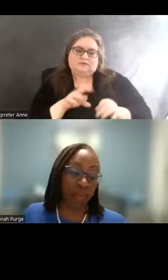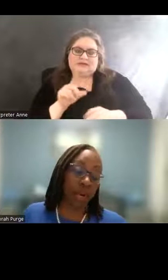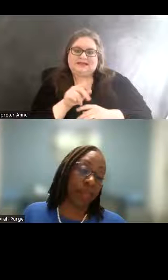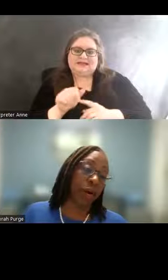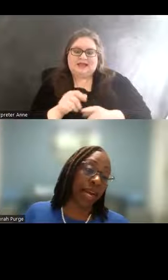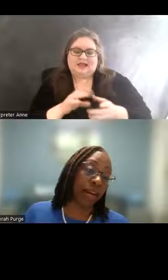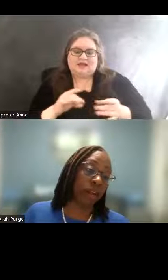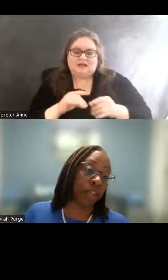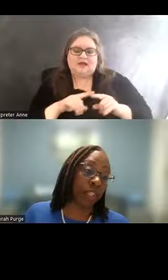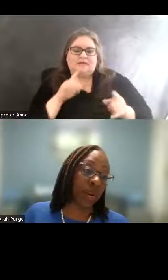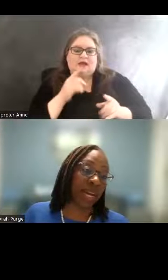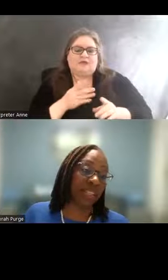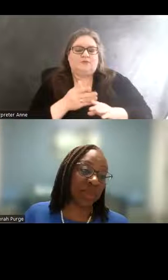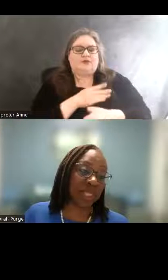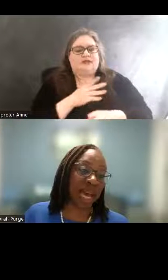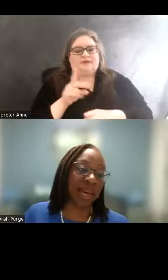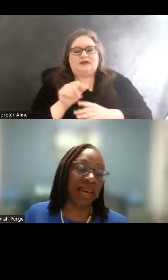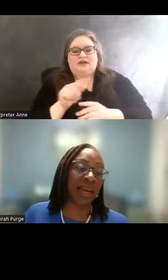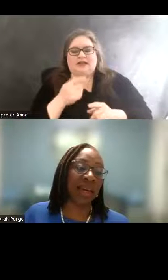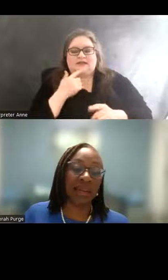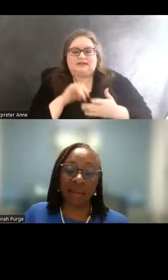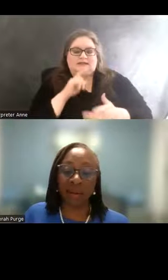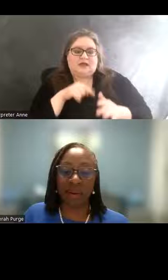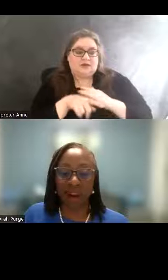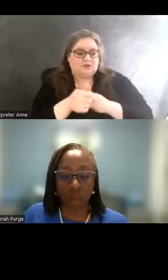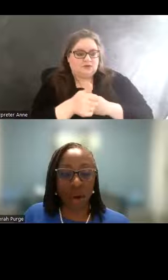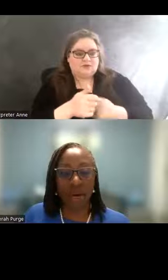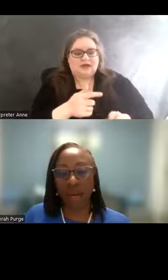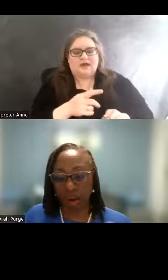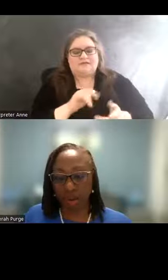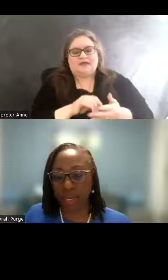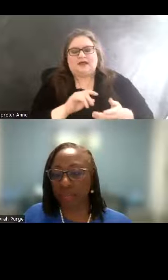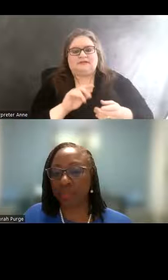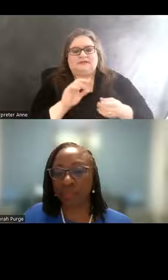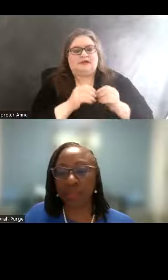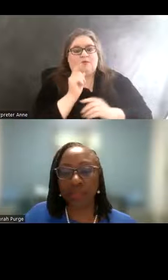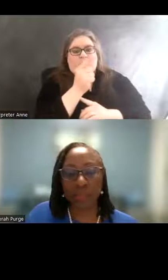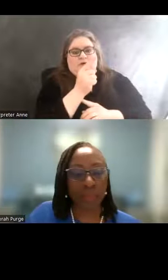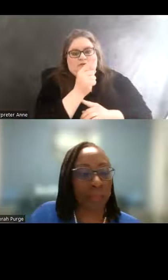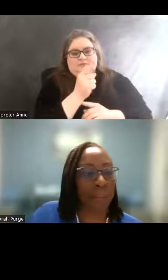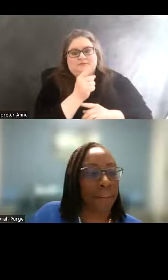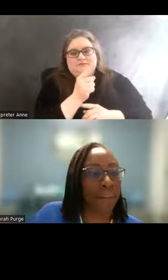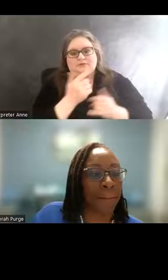but the preliminary data are showing that suicide is number one currently.